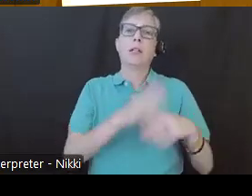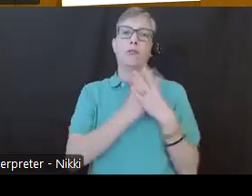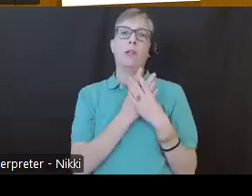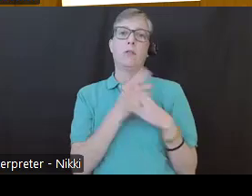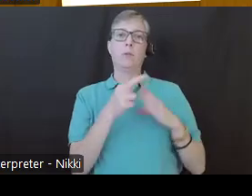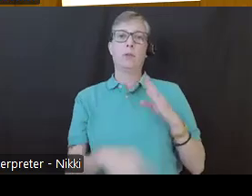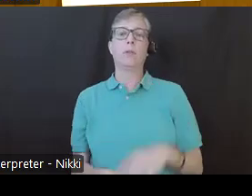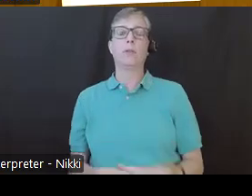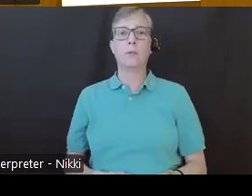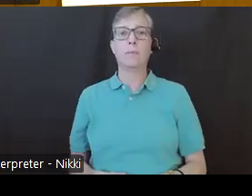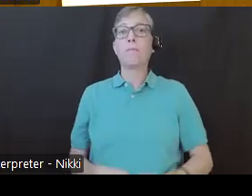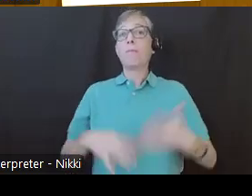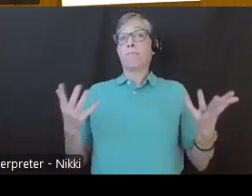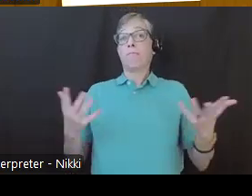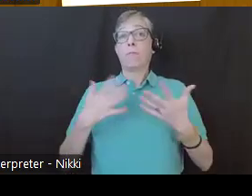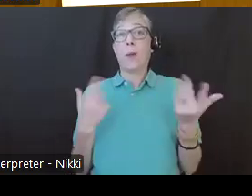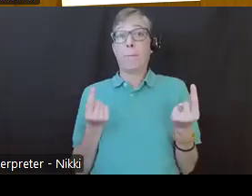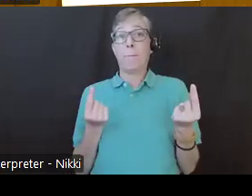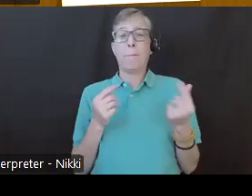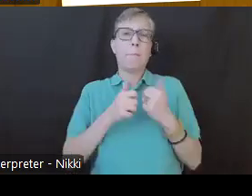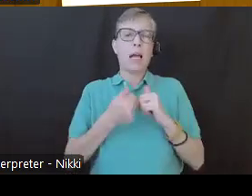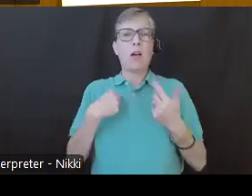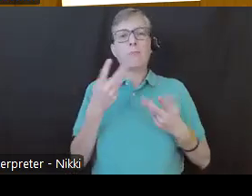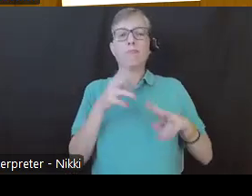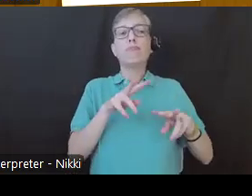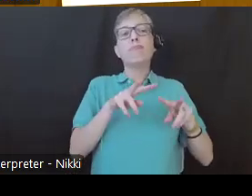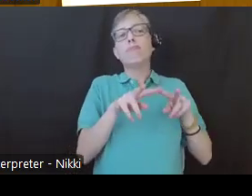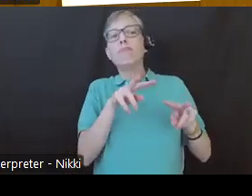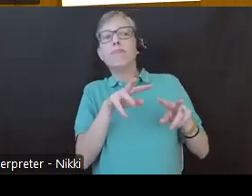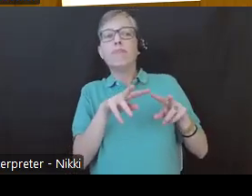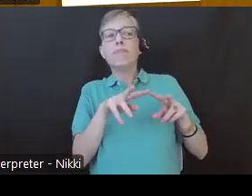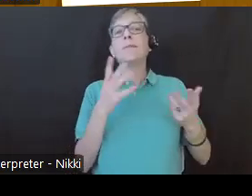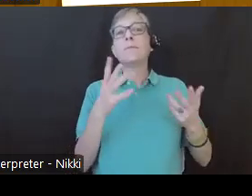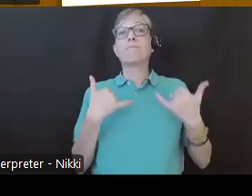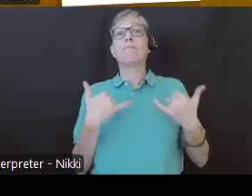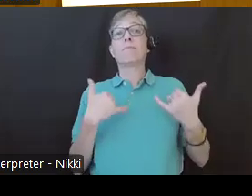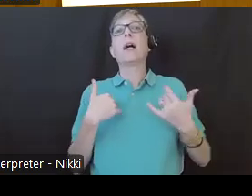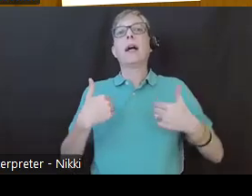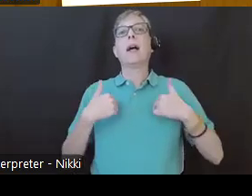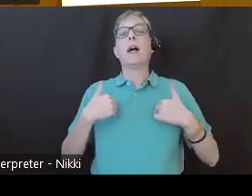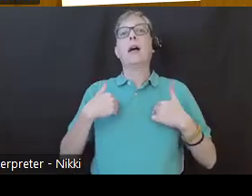of moderating that a bit is right now I am using a psychology graduate student, so from